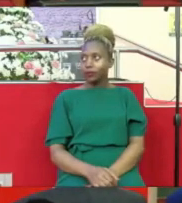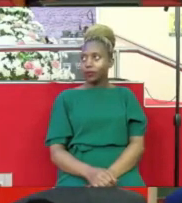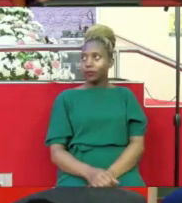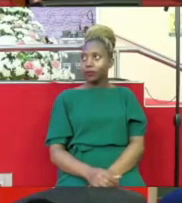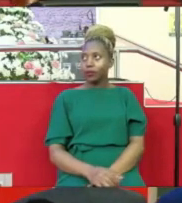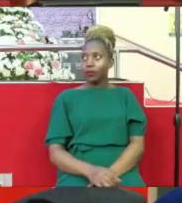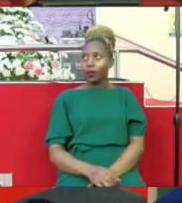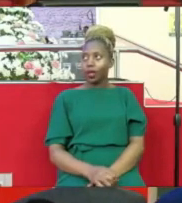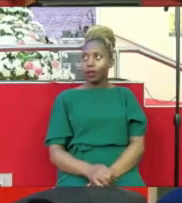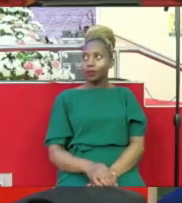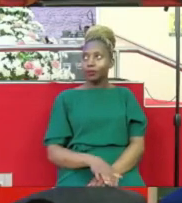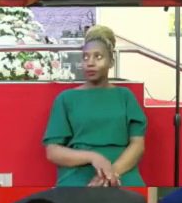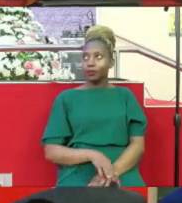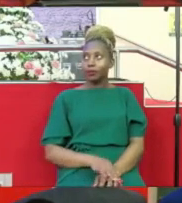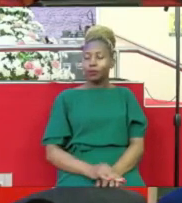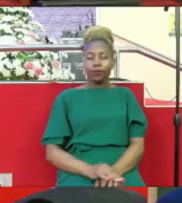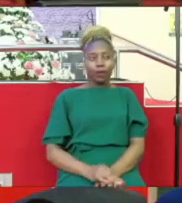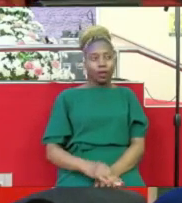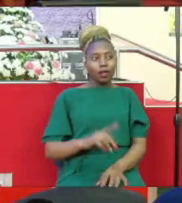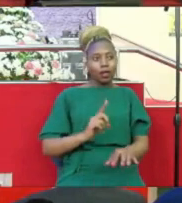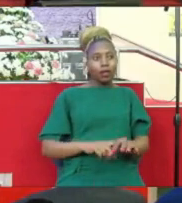When you strike a partnership